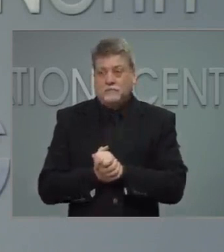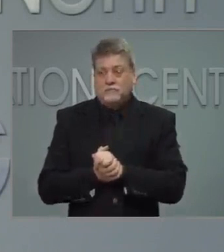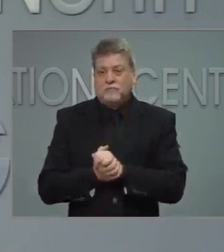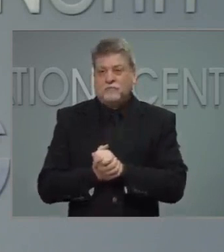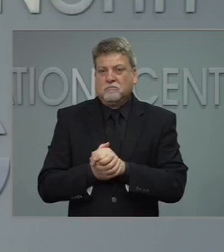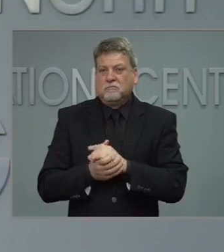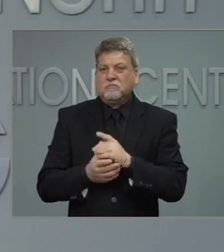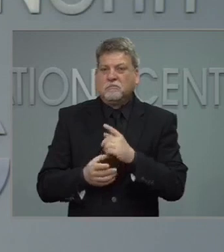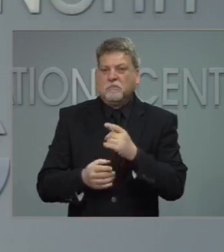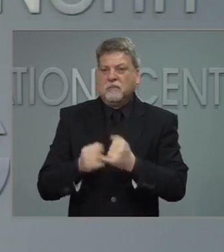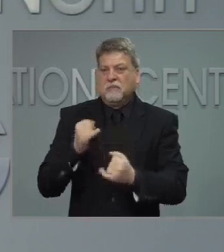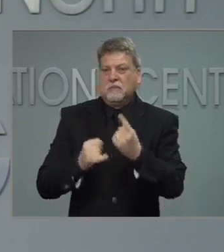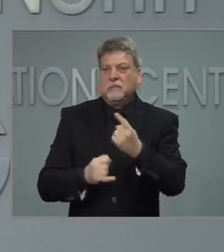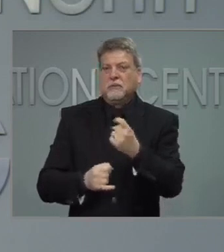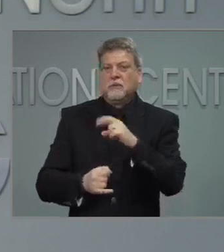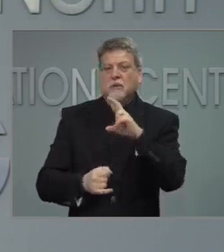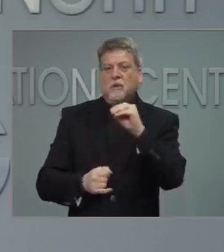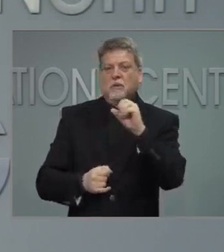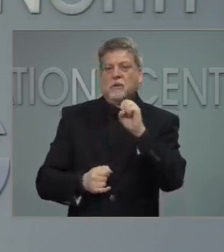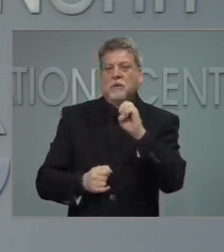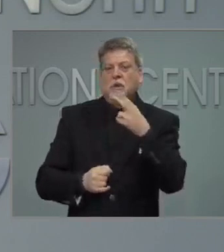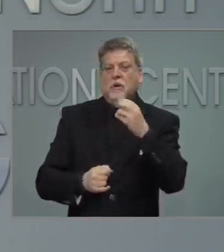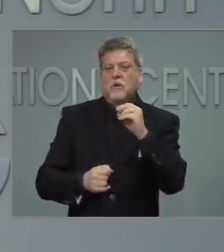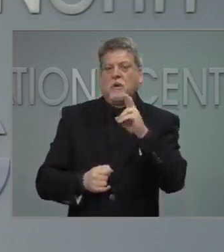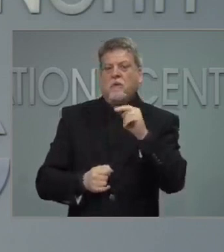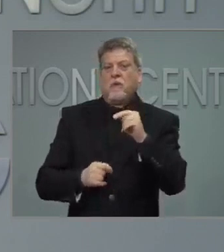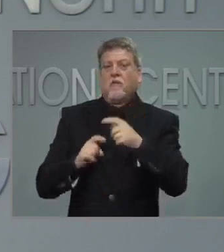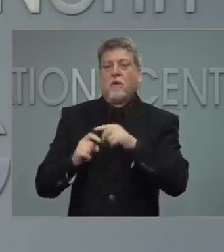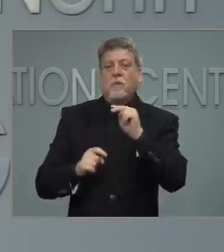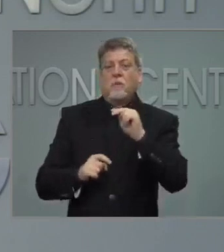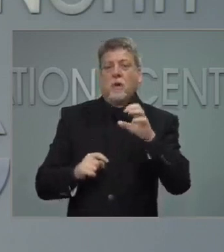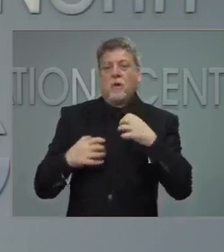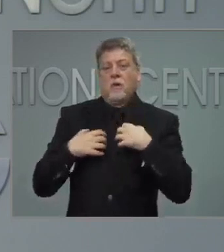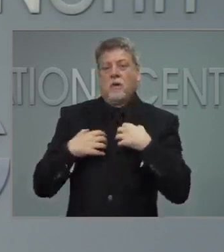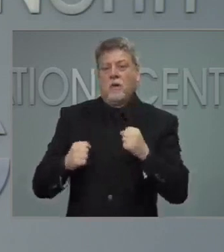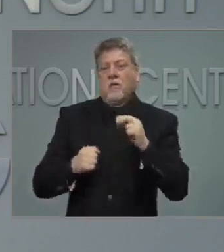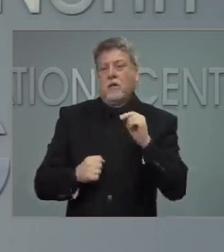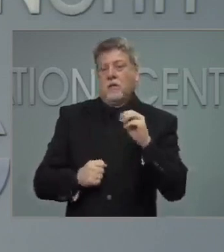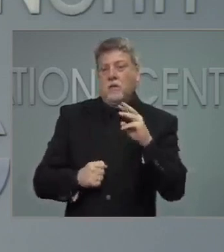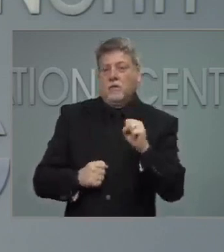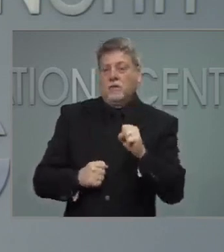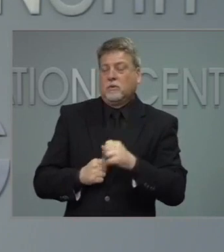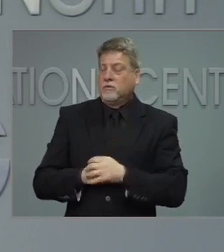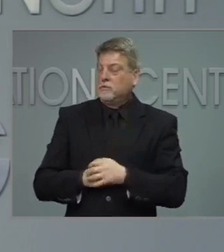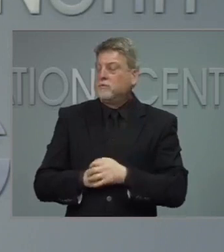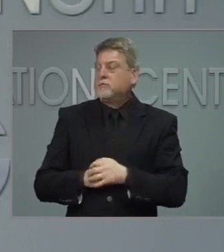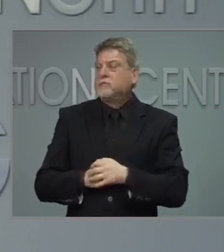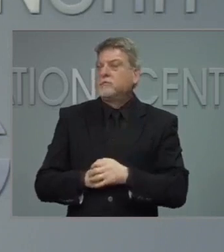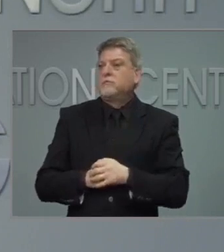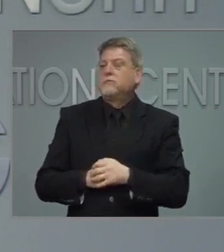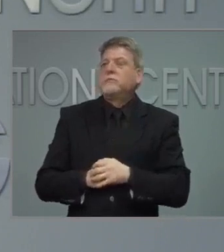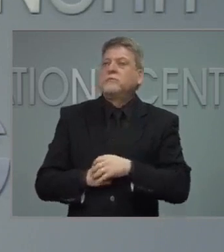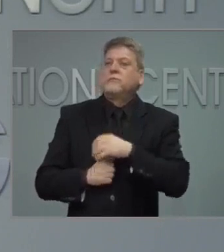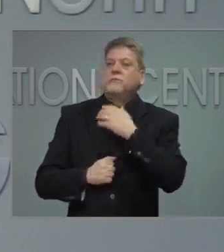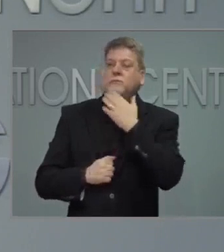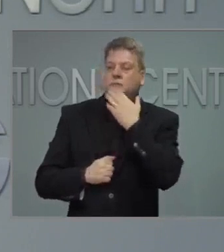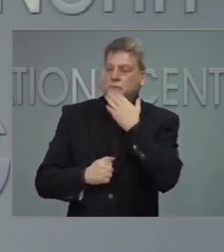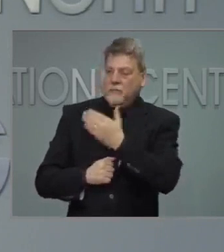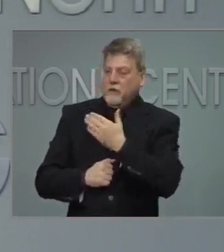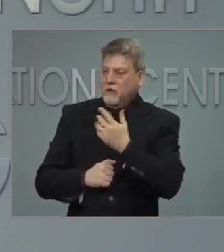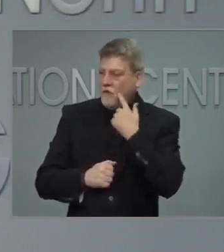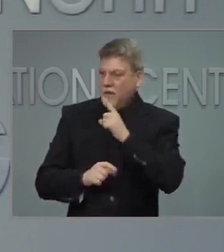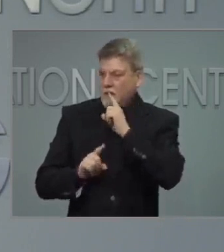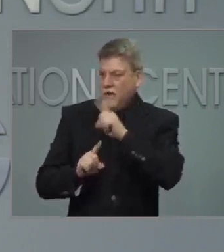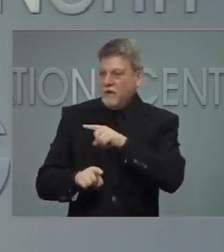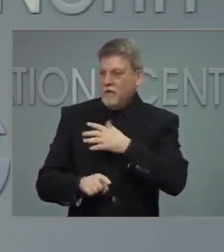Our final question today is from Rose Hoban with NC Health News. Thank you so much for taking my question. I